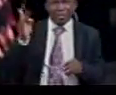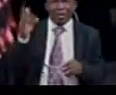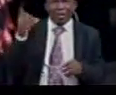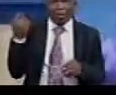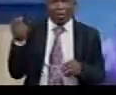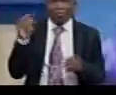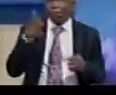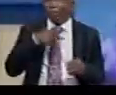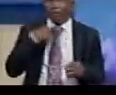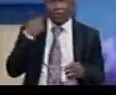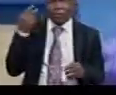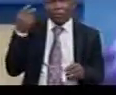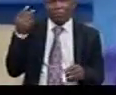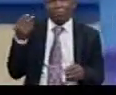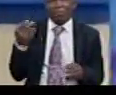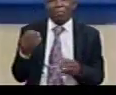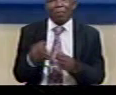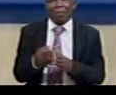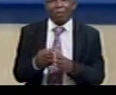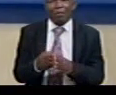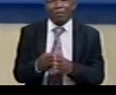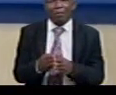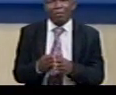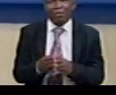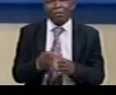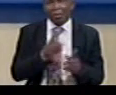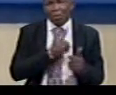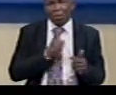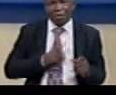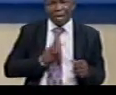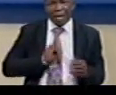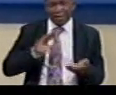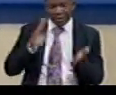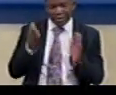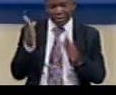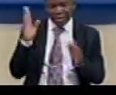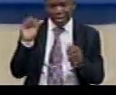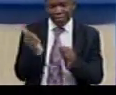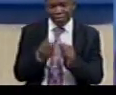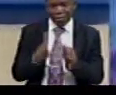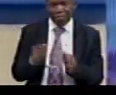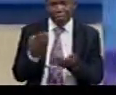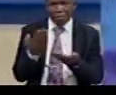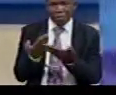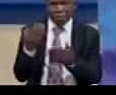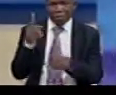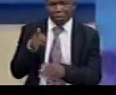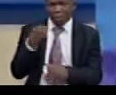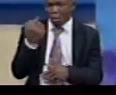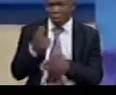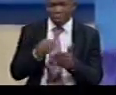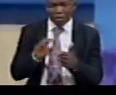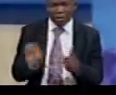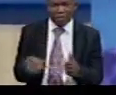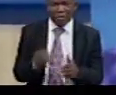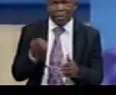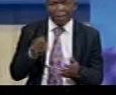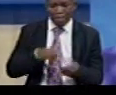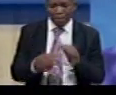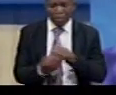W.F. Kumuyi. And therefore, Lord, I present everyone before you. Whatever